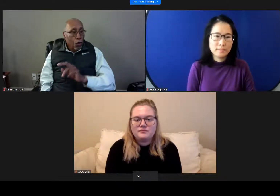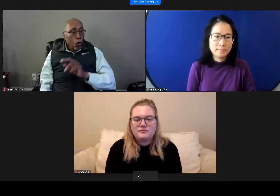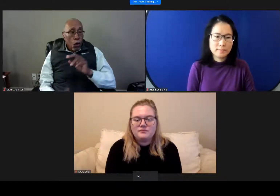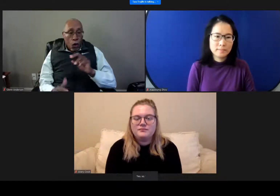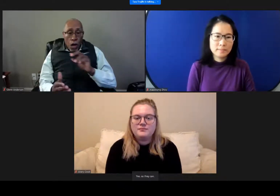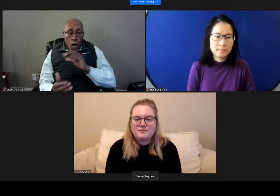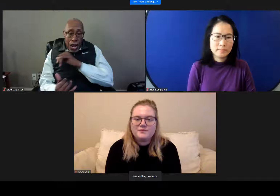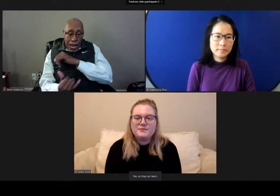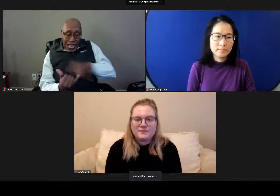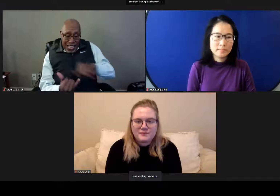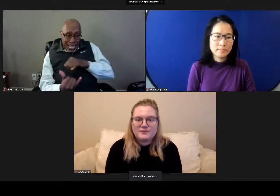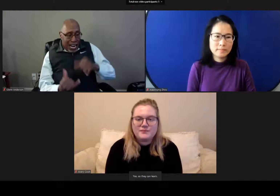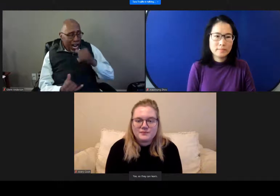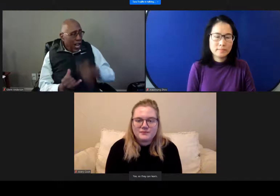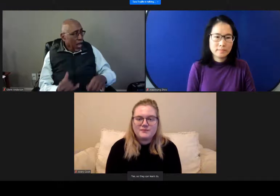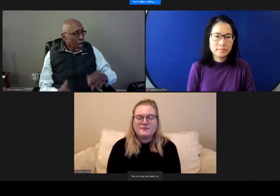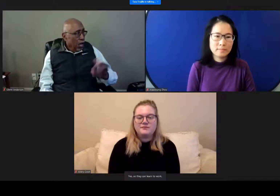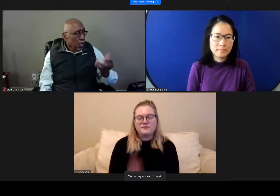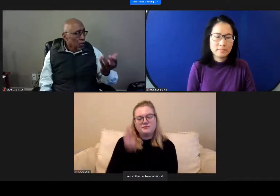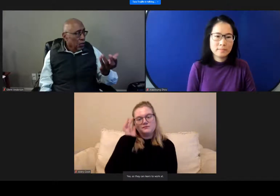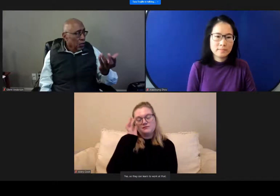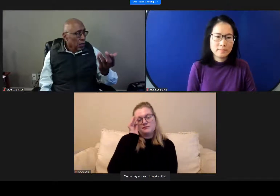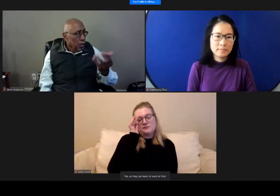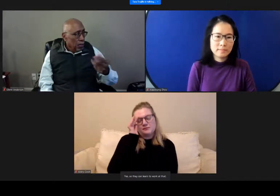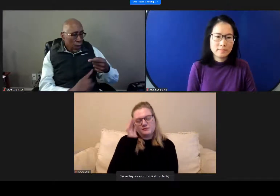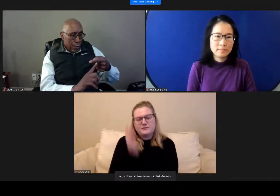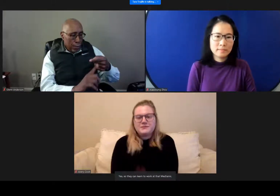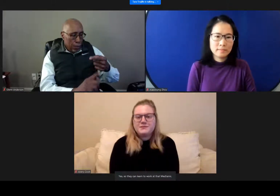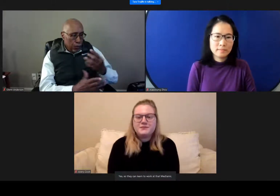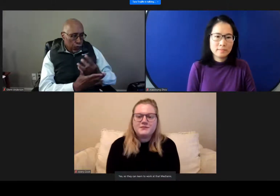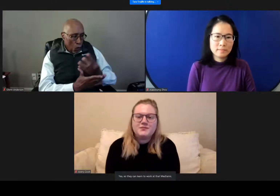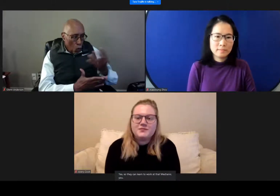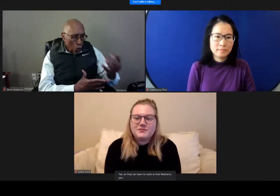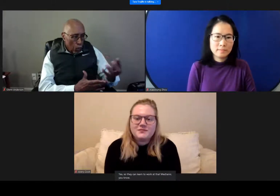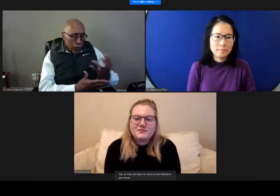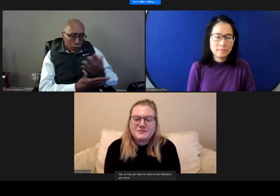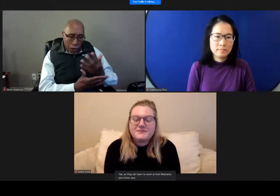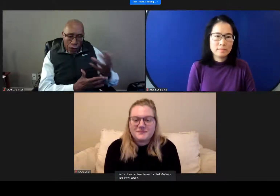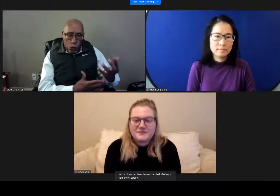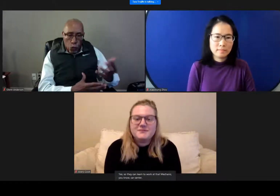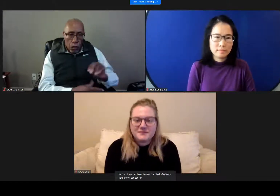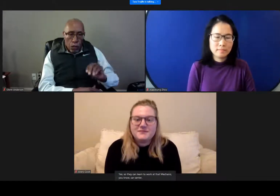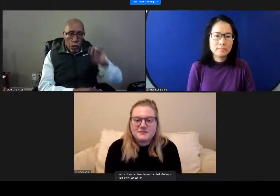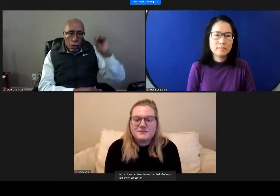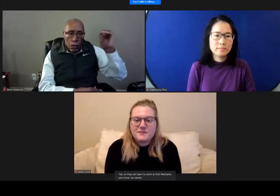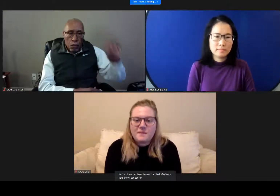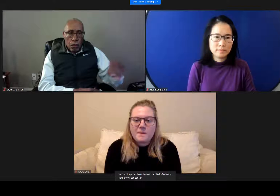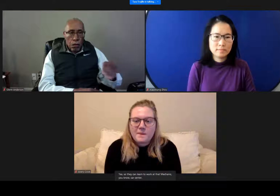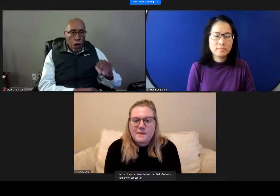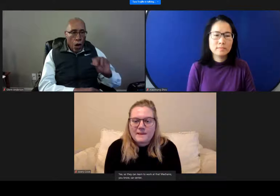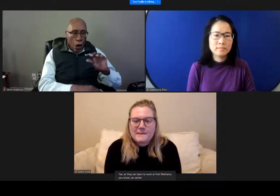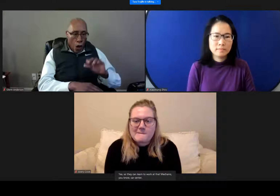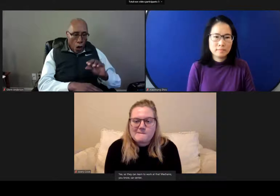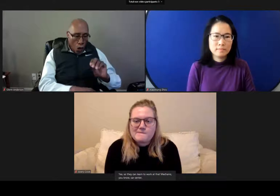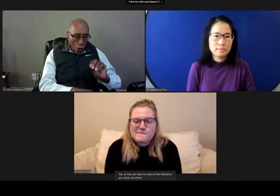So they could learn to work at that mechanic, car center.